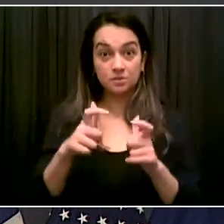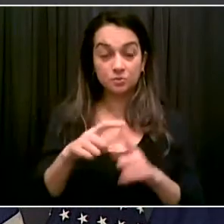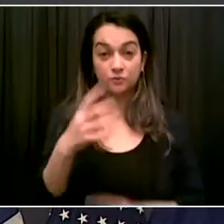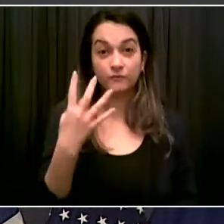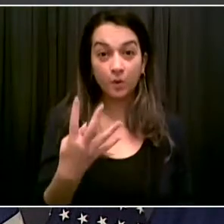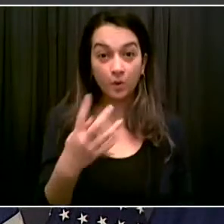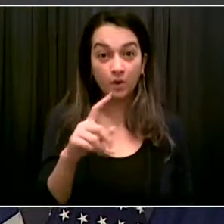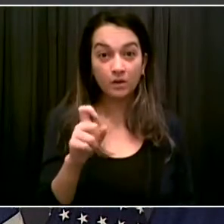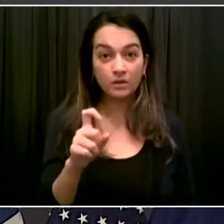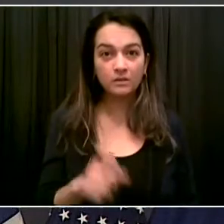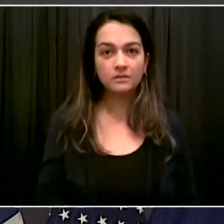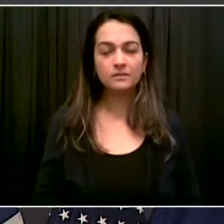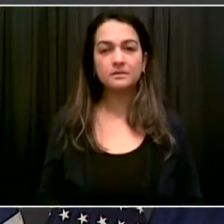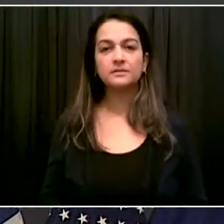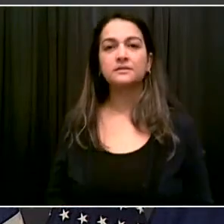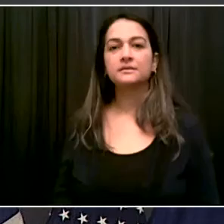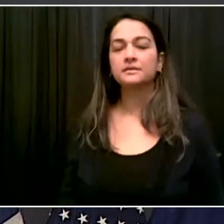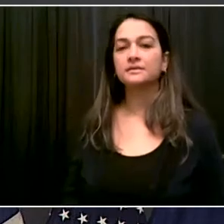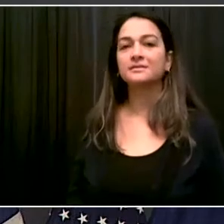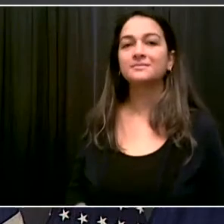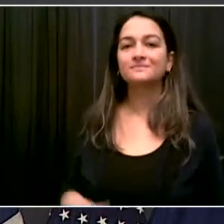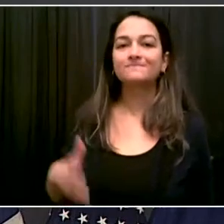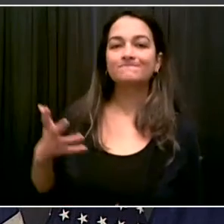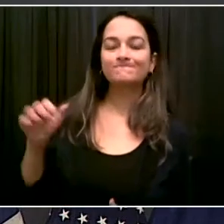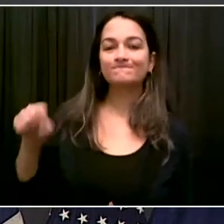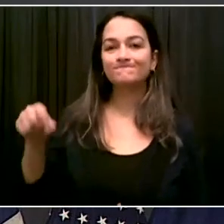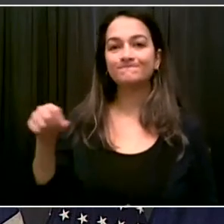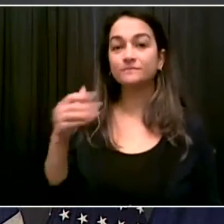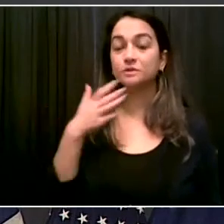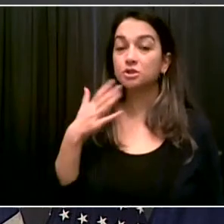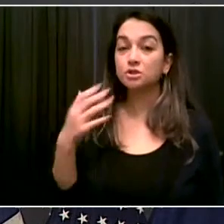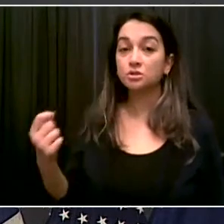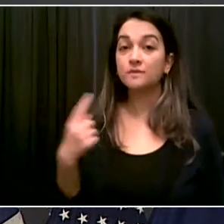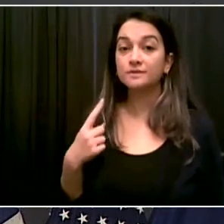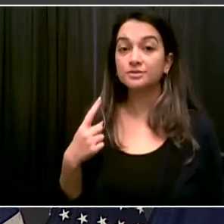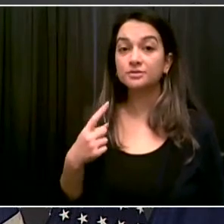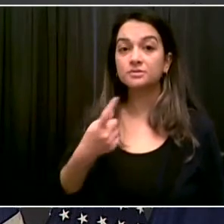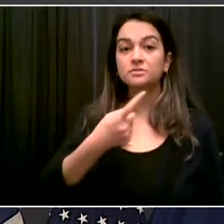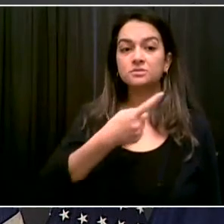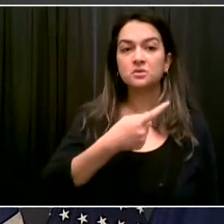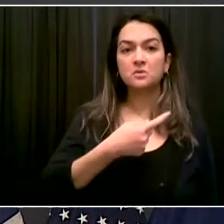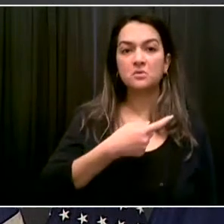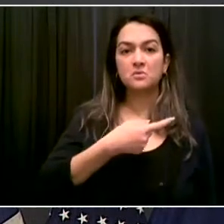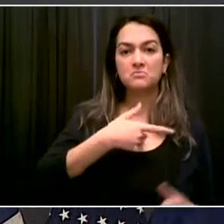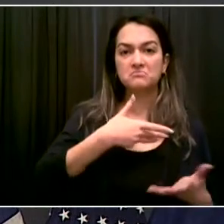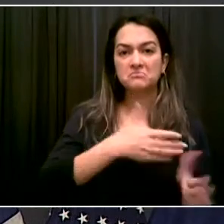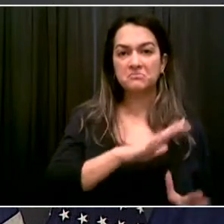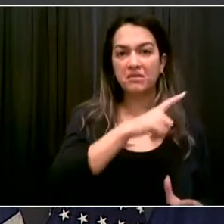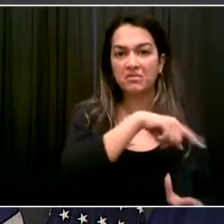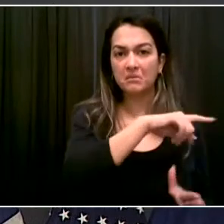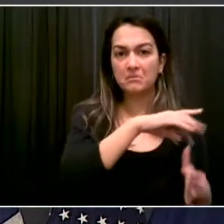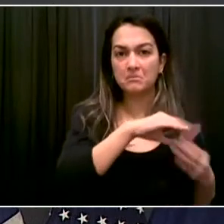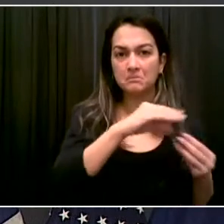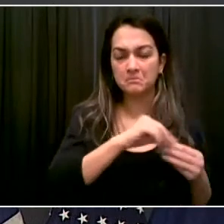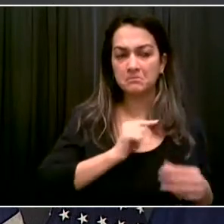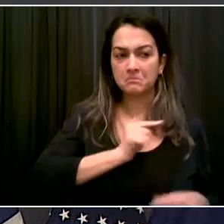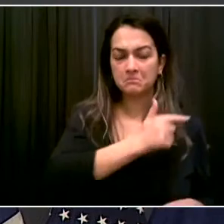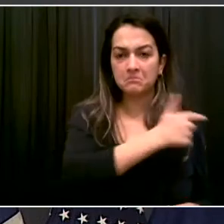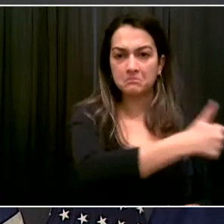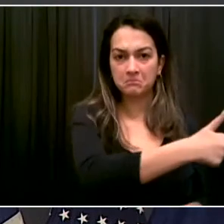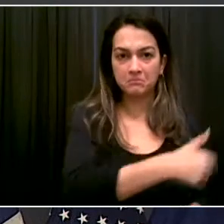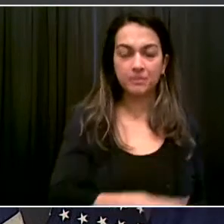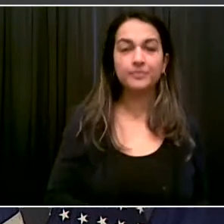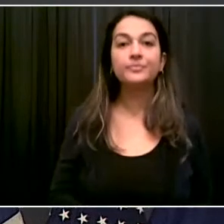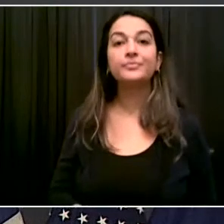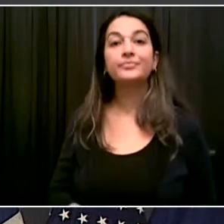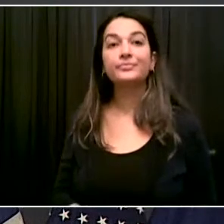Jimmy Kim, who's done a lot of work on this. Let them both speak. And I hear you, Steve. Real specific bullet points, starting with how the lanes are going to be handled.